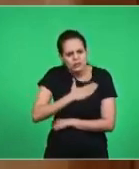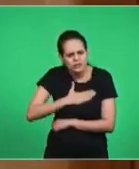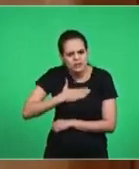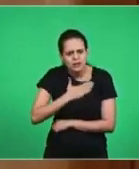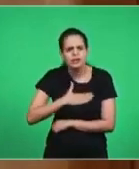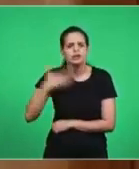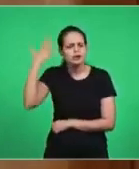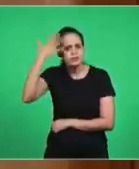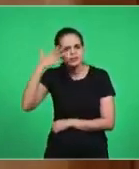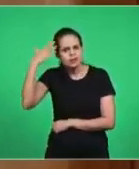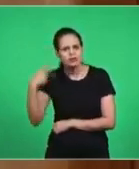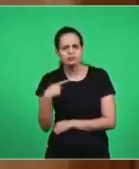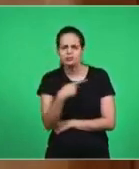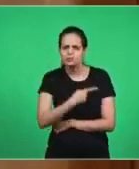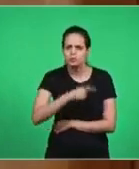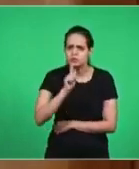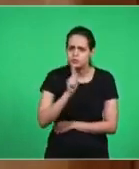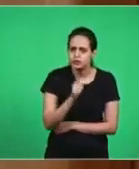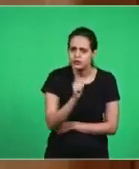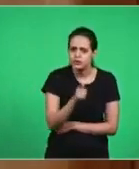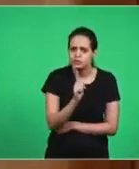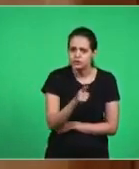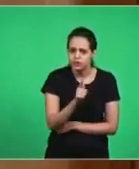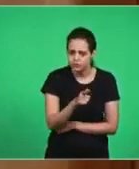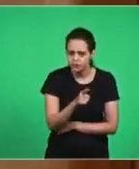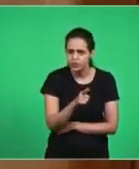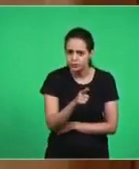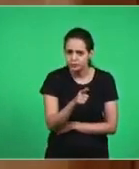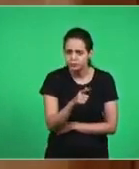message of the pastor, and we can see that